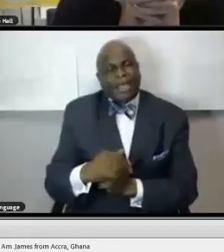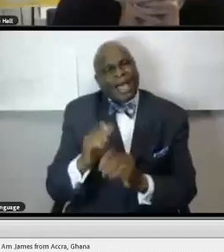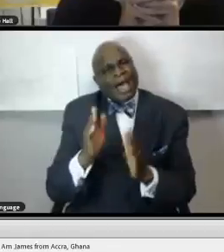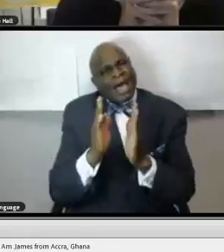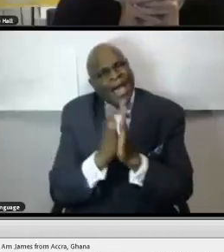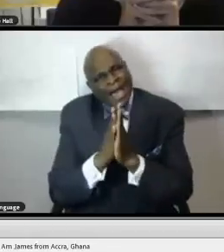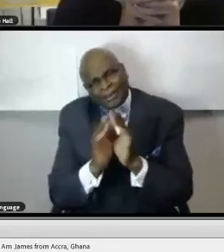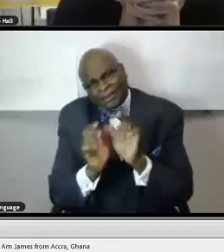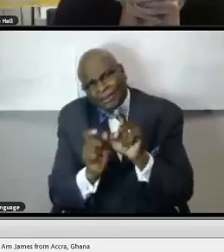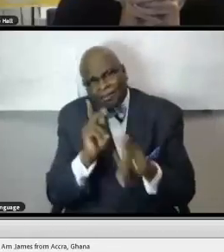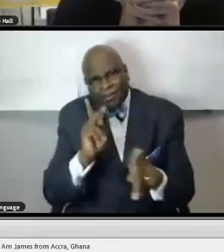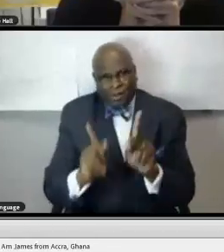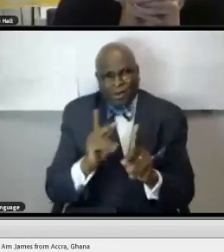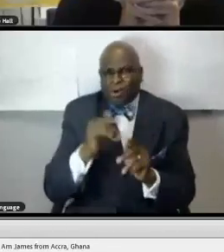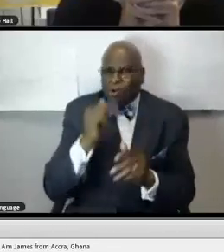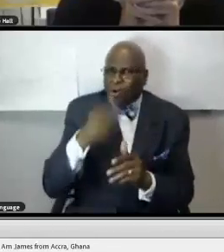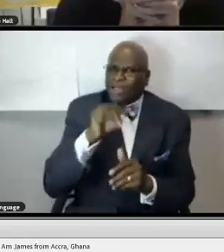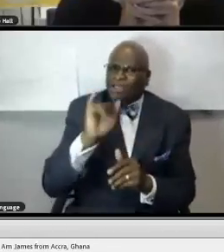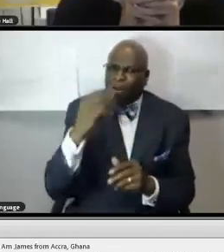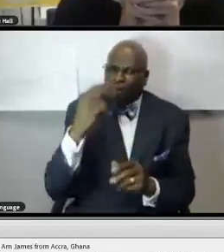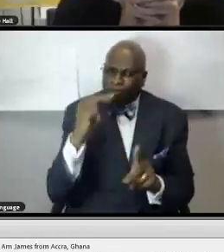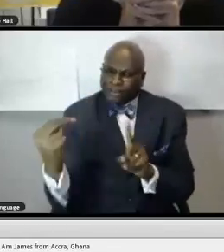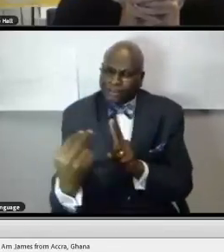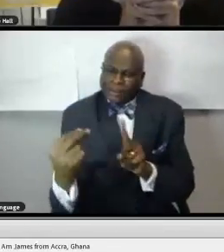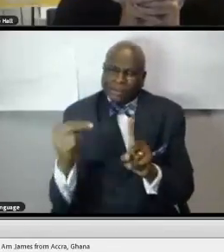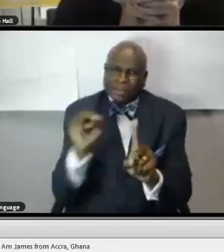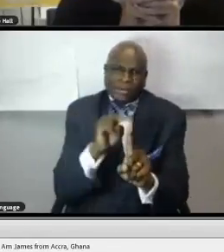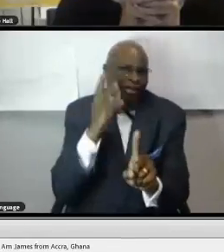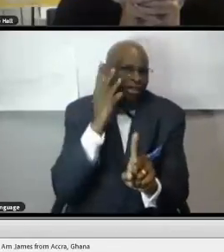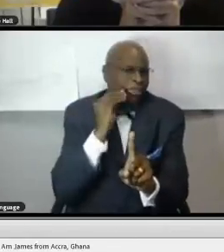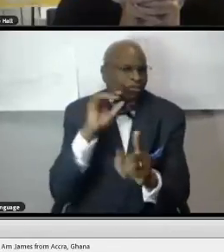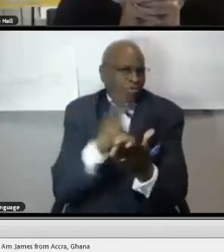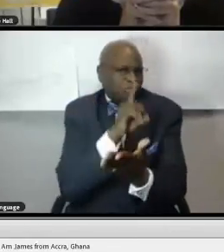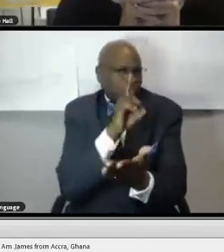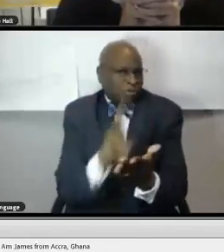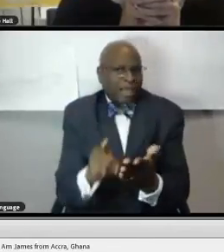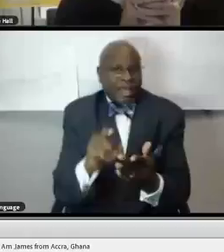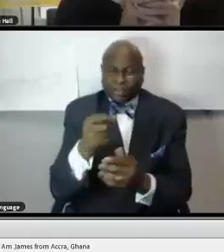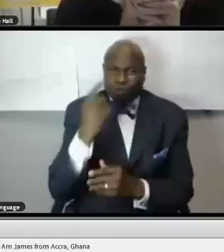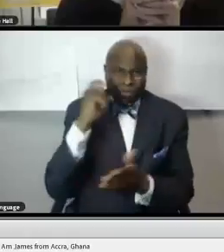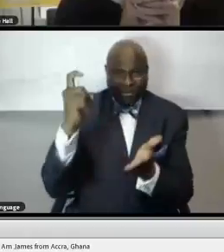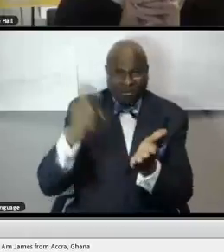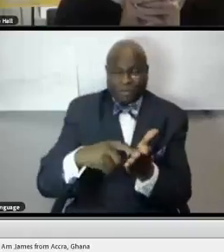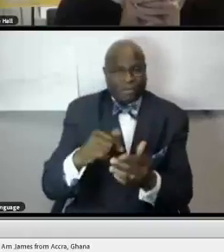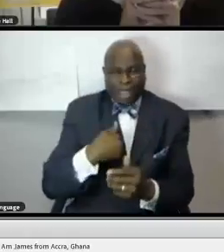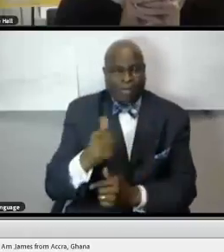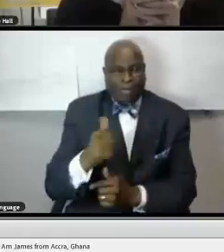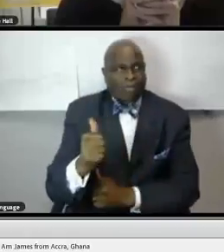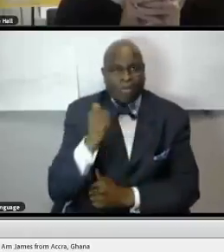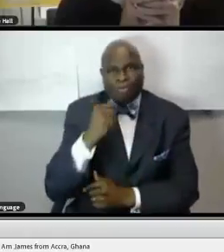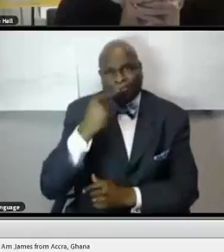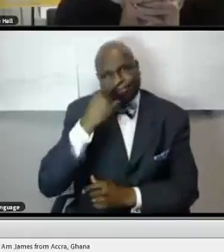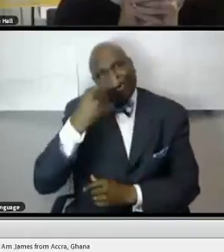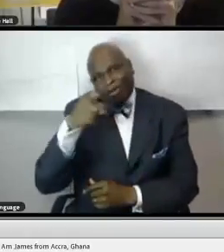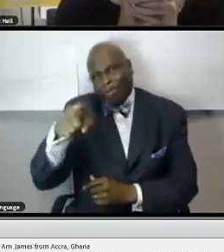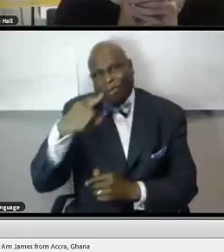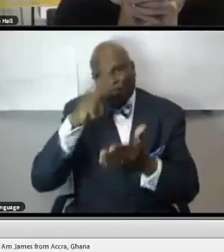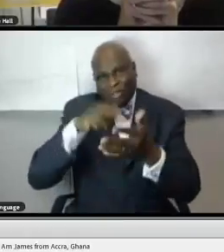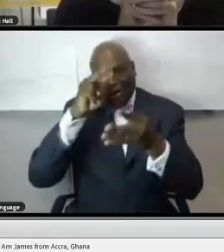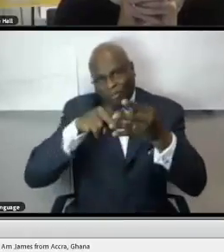asking people what is their perception of their experience of discrimination. And so you'll see, I won't bore you by reading